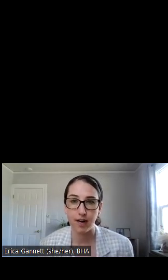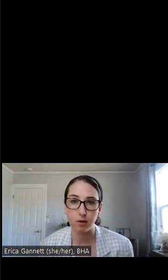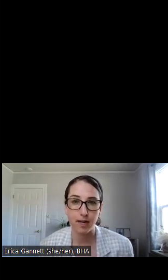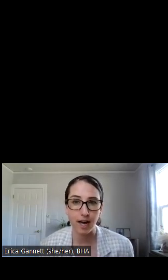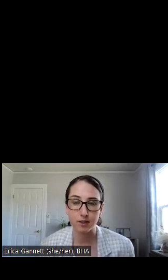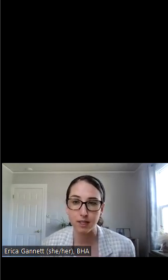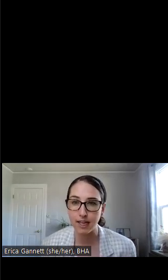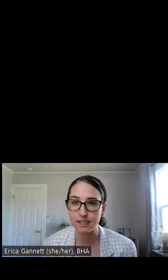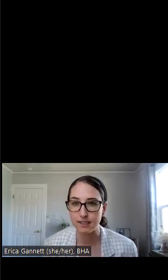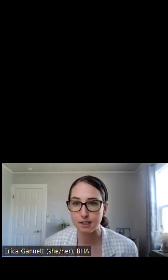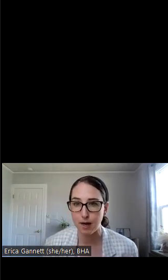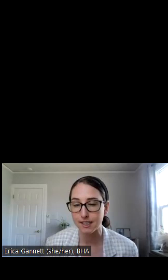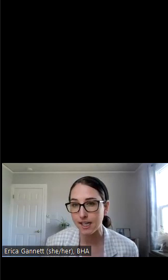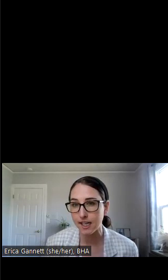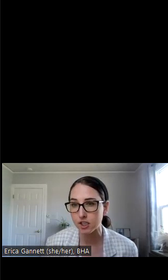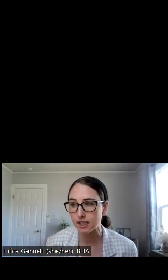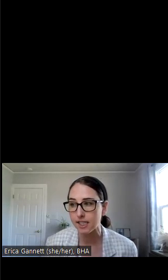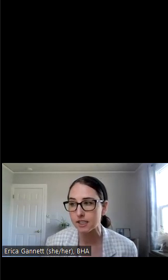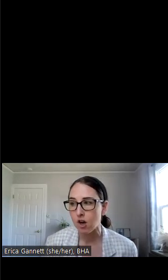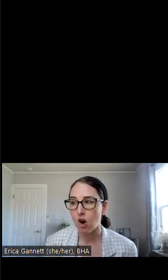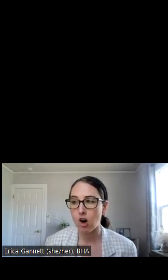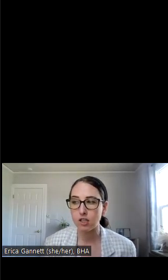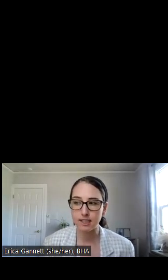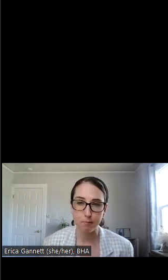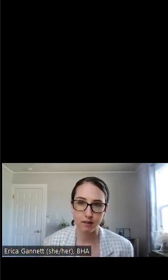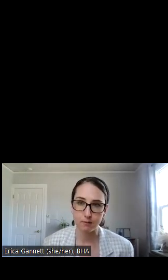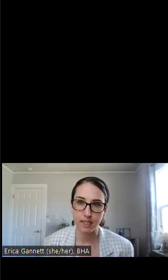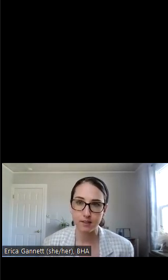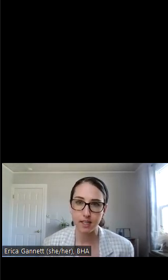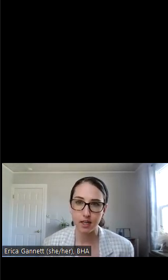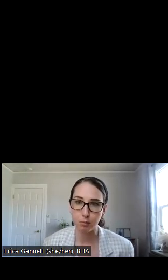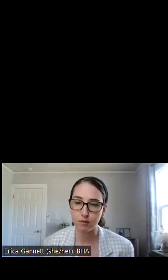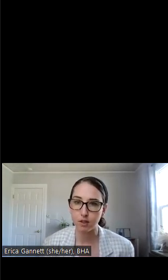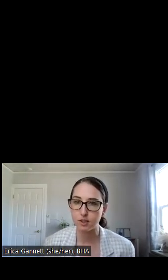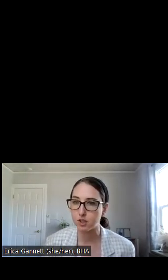that a provider may have to be licensed by state agencies, are separate from